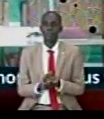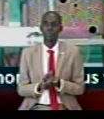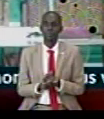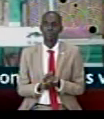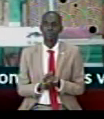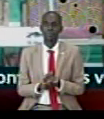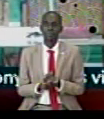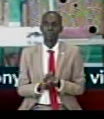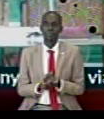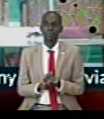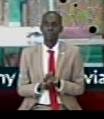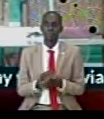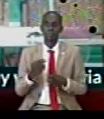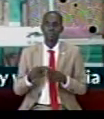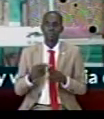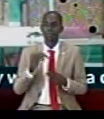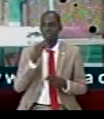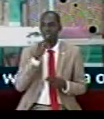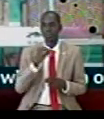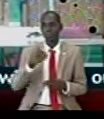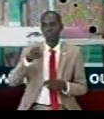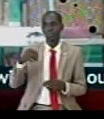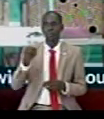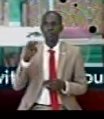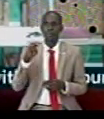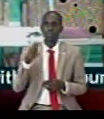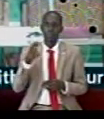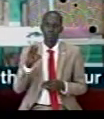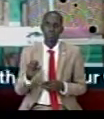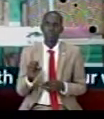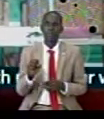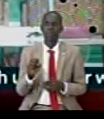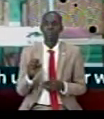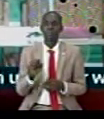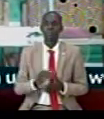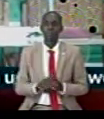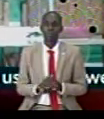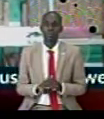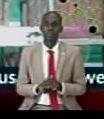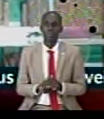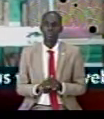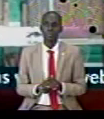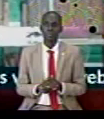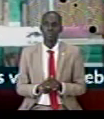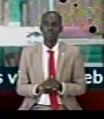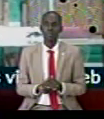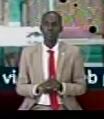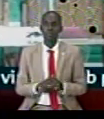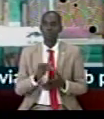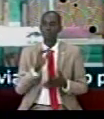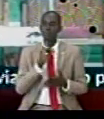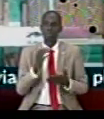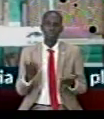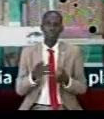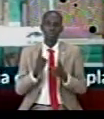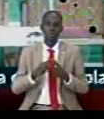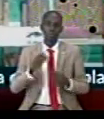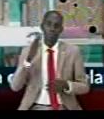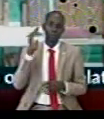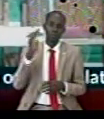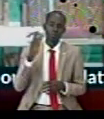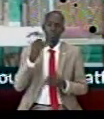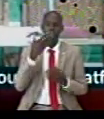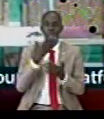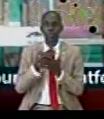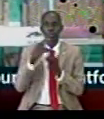Lord. My name is James Eba, Okada region, Edo State. I'm here to testify the goodness of